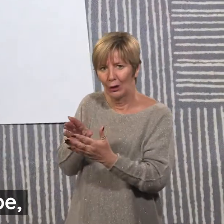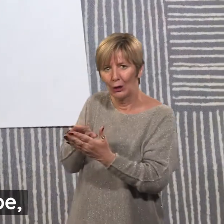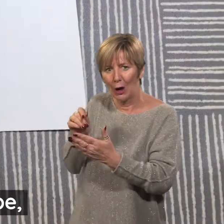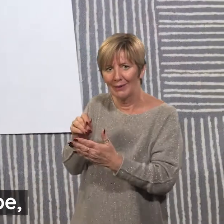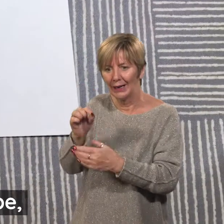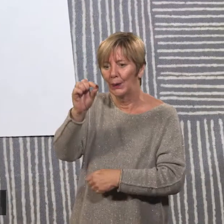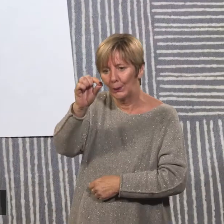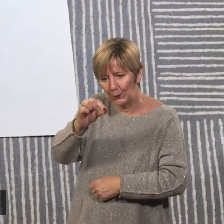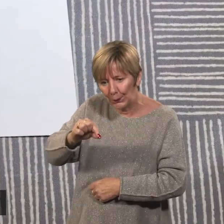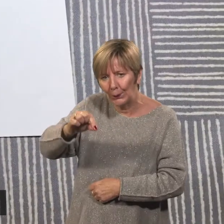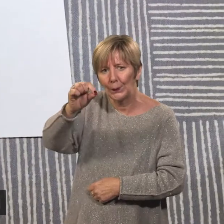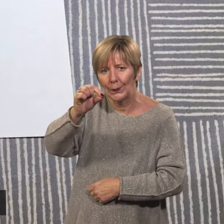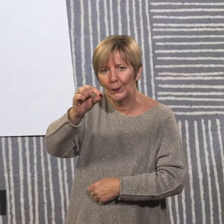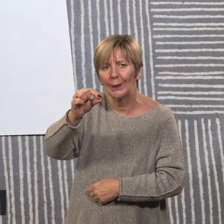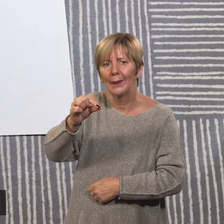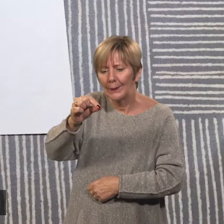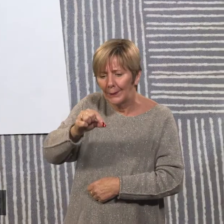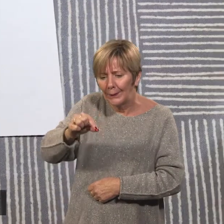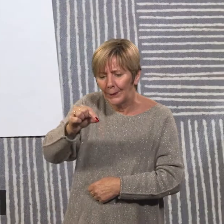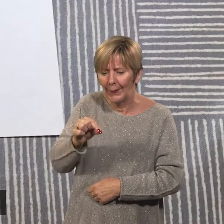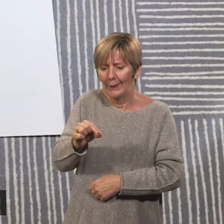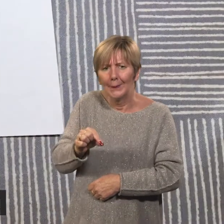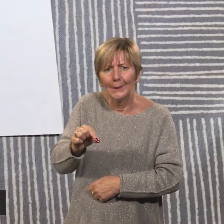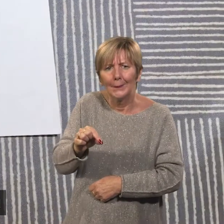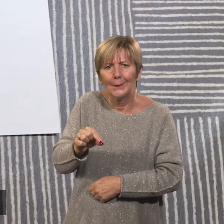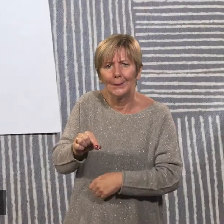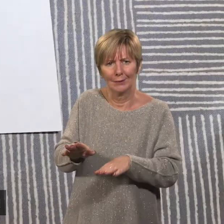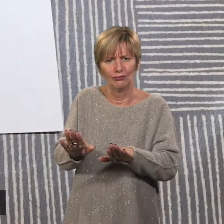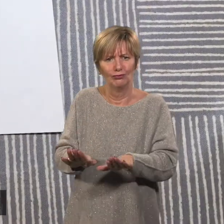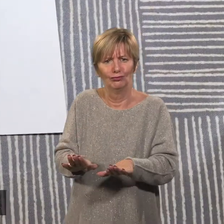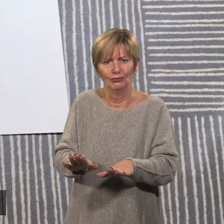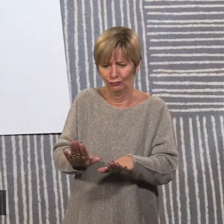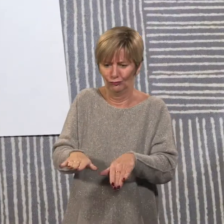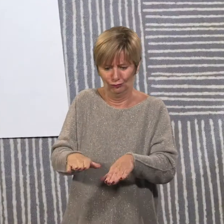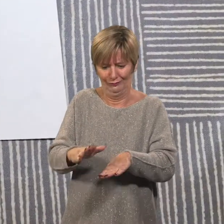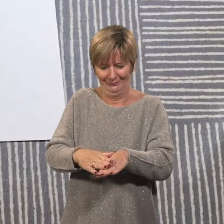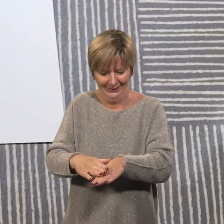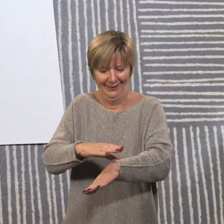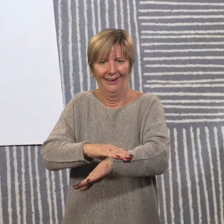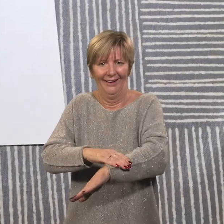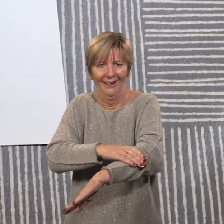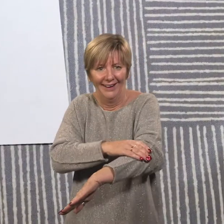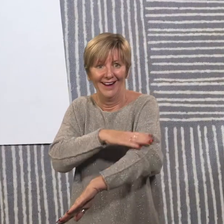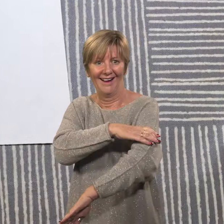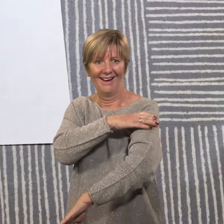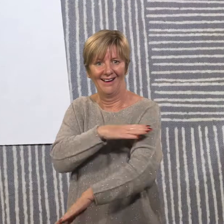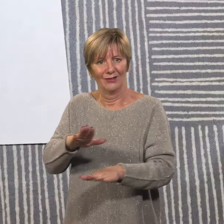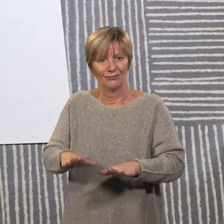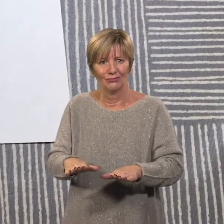tube, and then do the knee down to the ankle with a smaller tube,